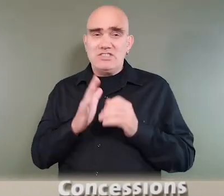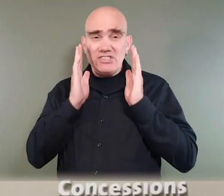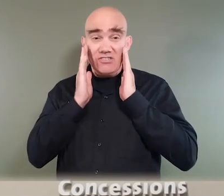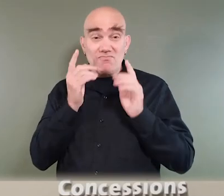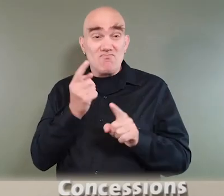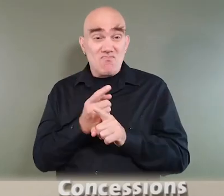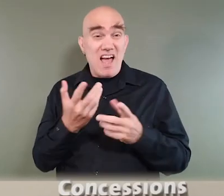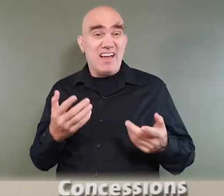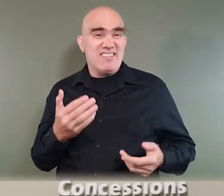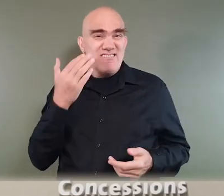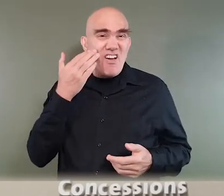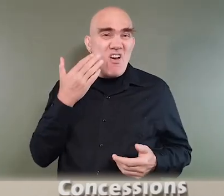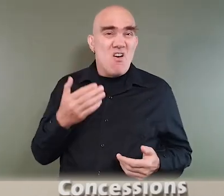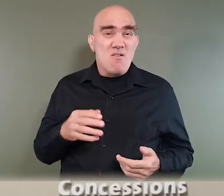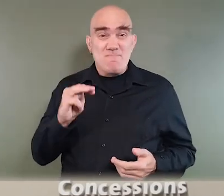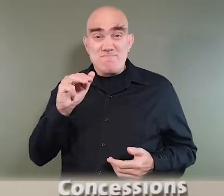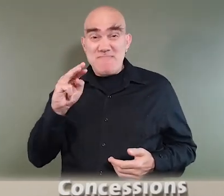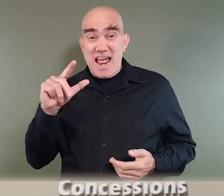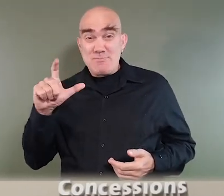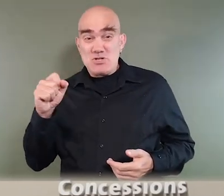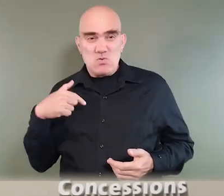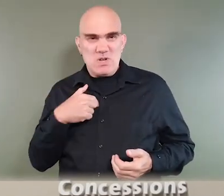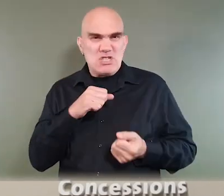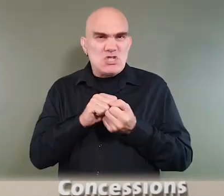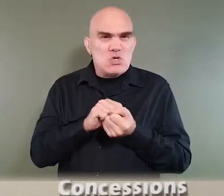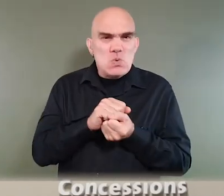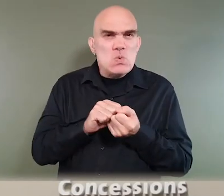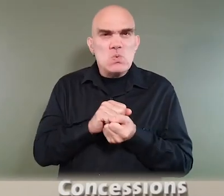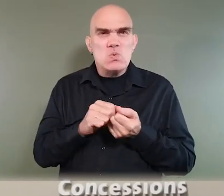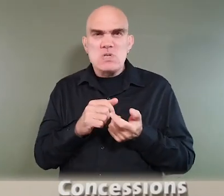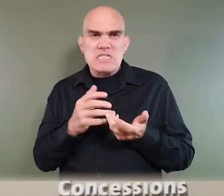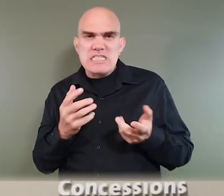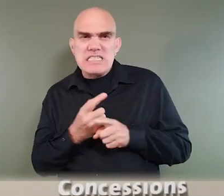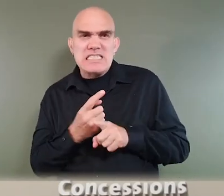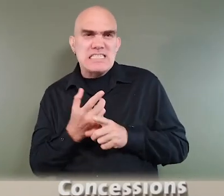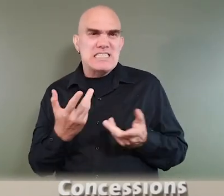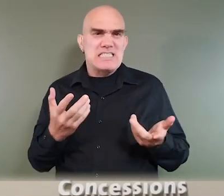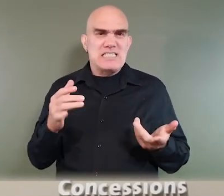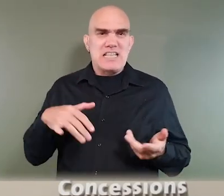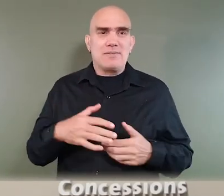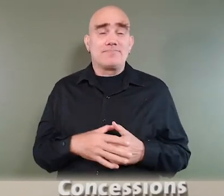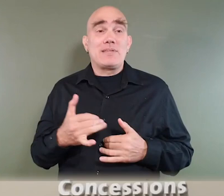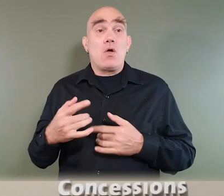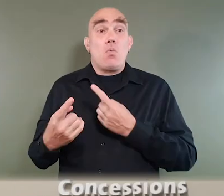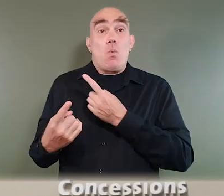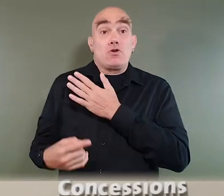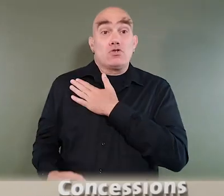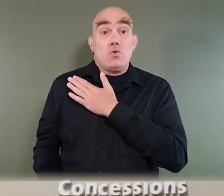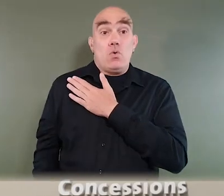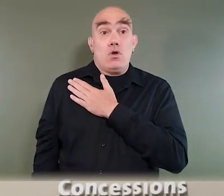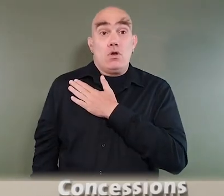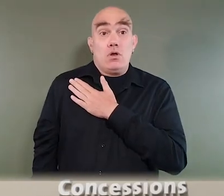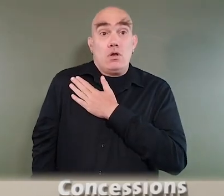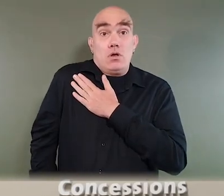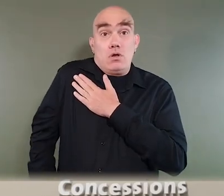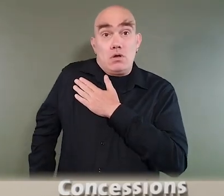chew, right? Right. Roll one shoulder back and turn to look in that